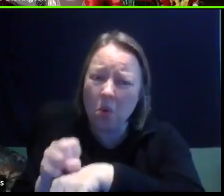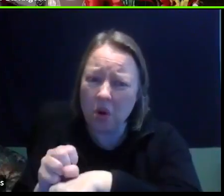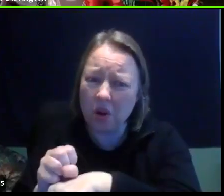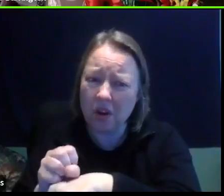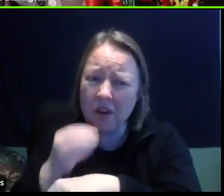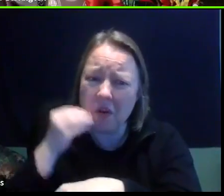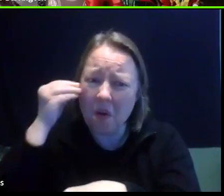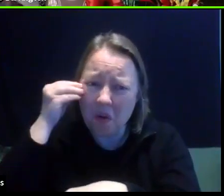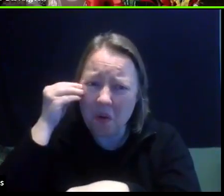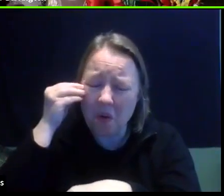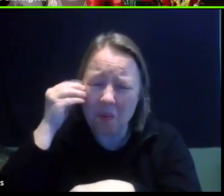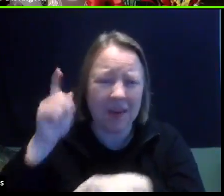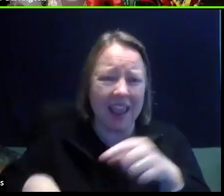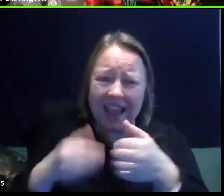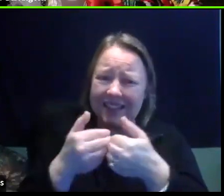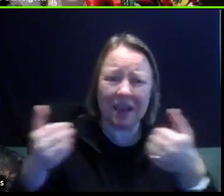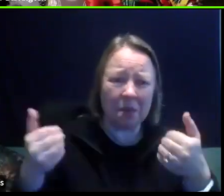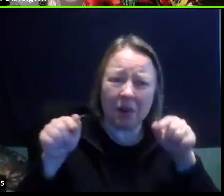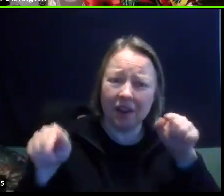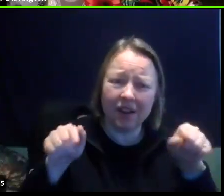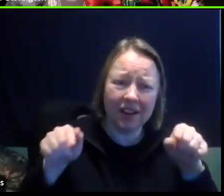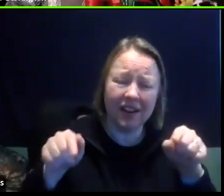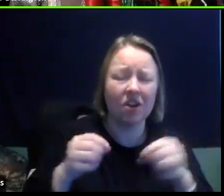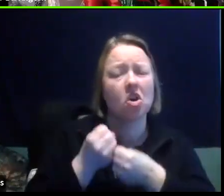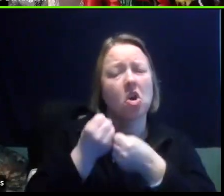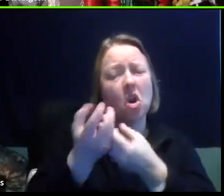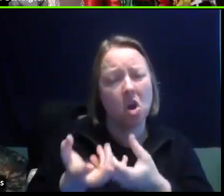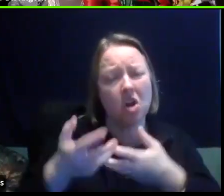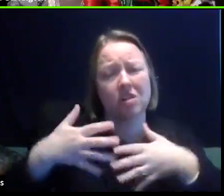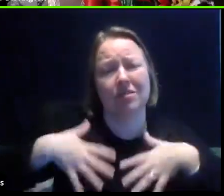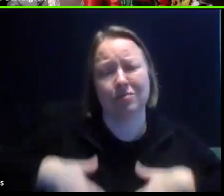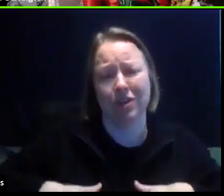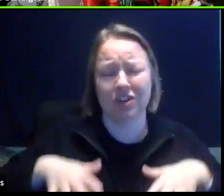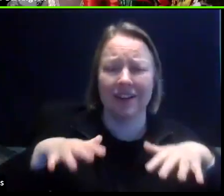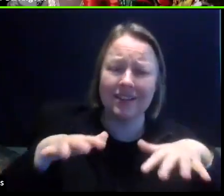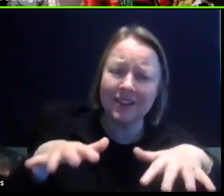home caused them great depression and anxiety.